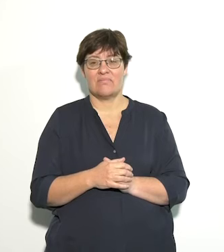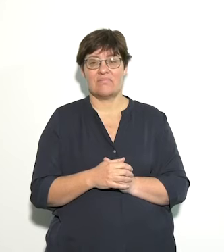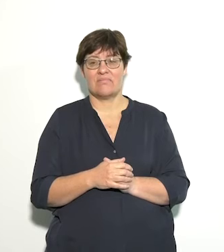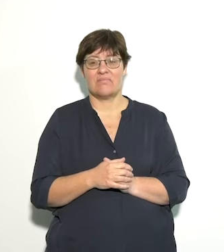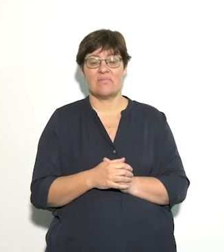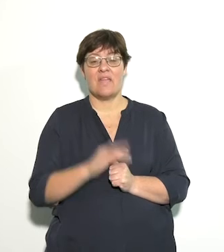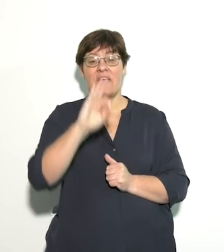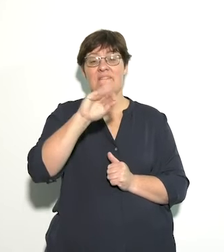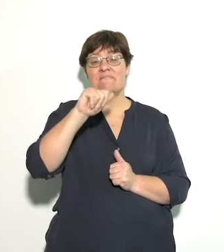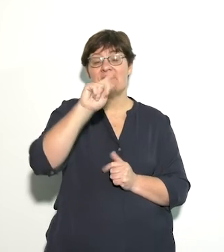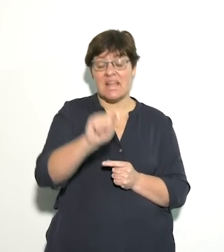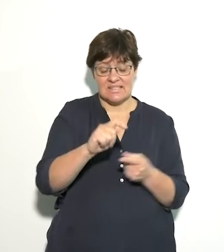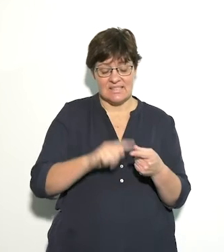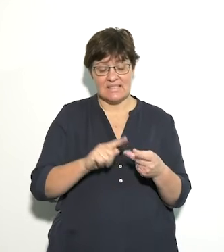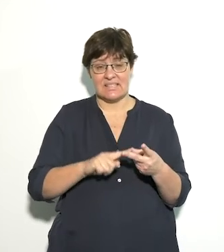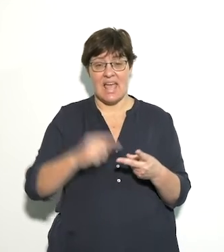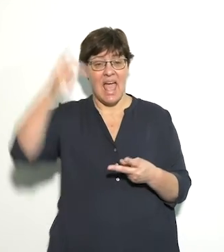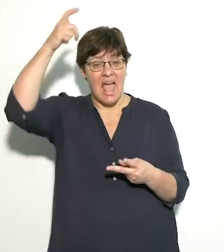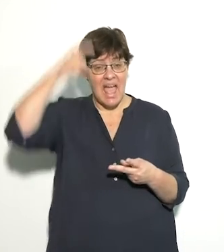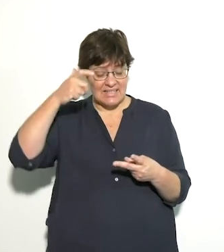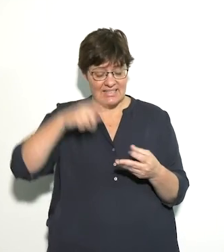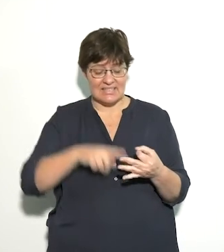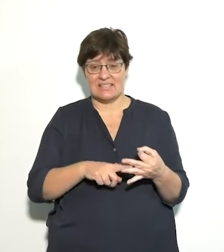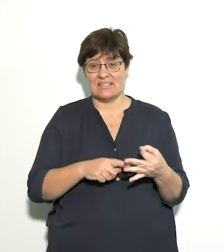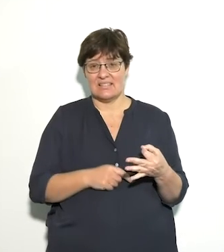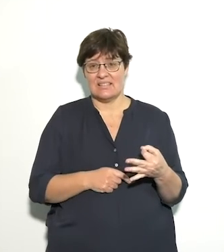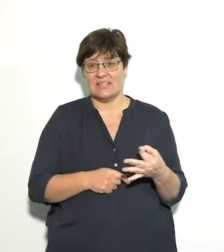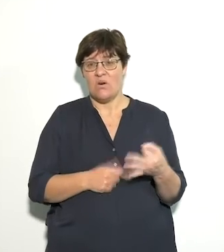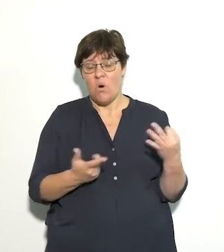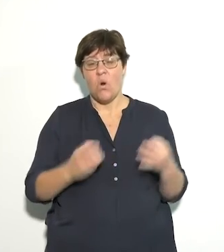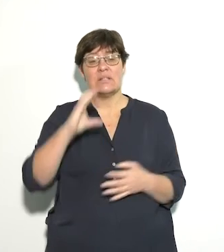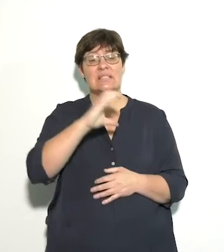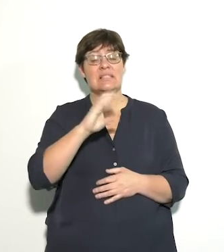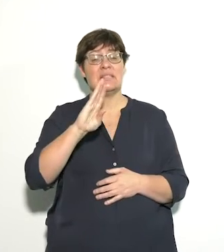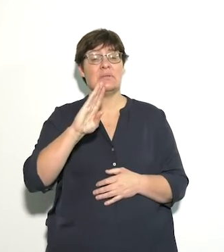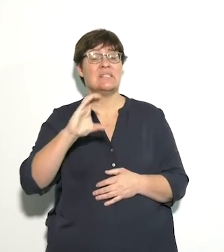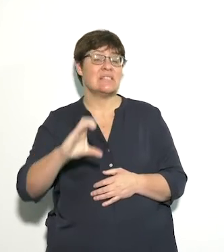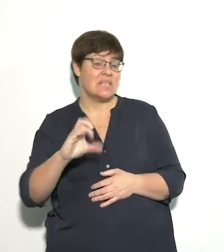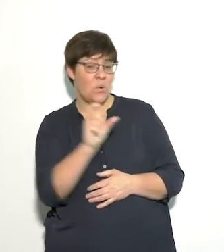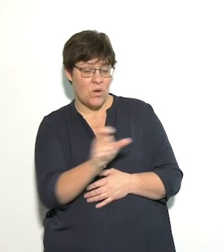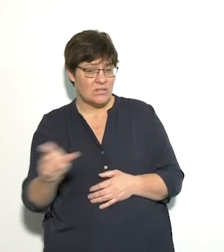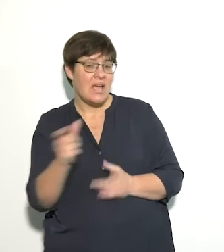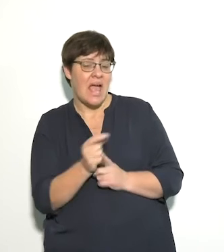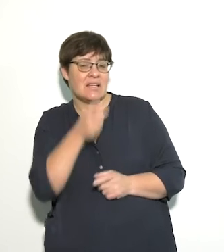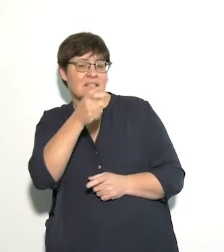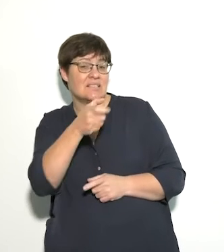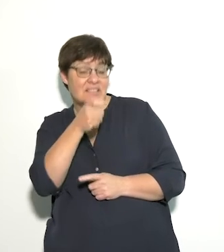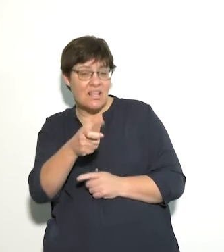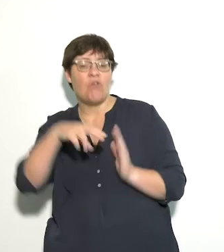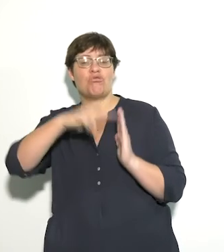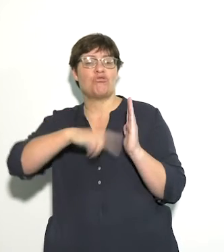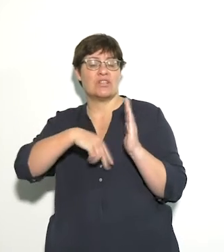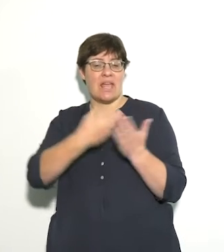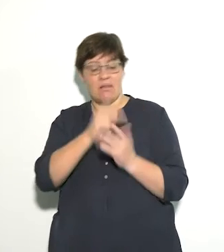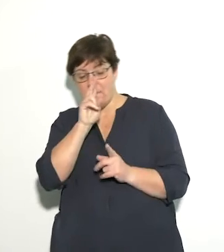All your at rhyming words. These are also CVC words, so children will be able to sound them out as well and read